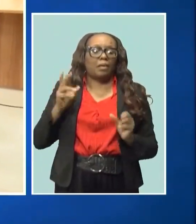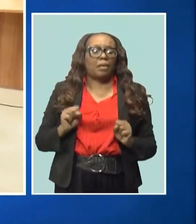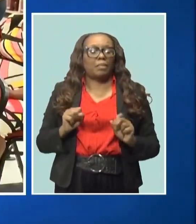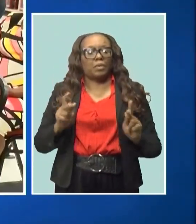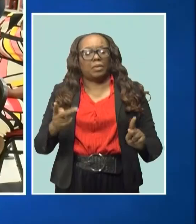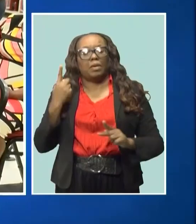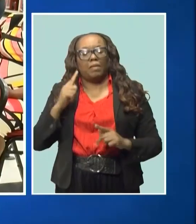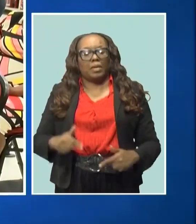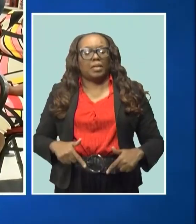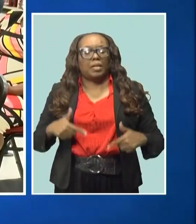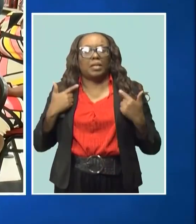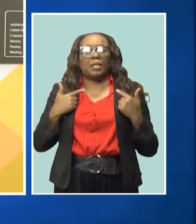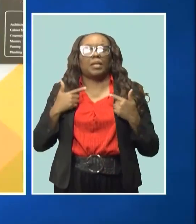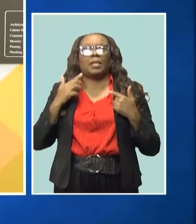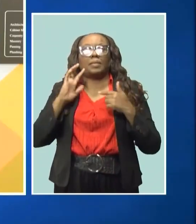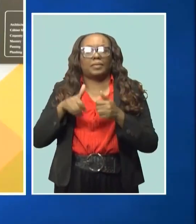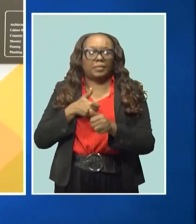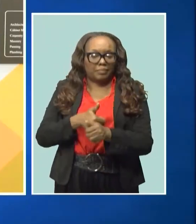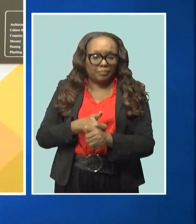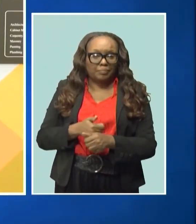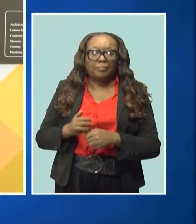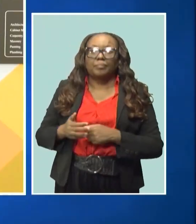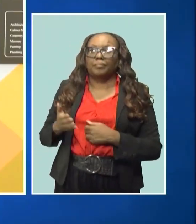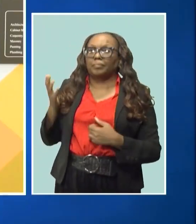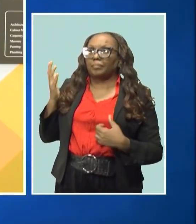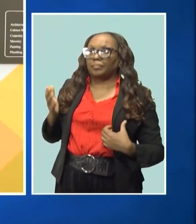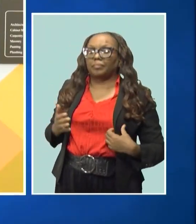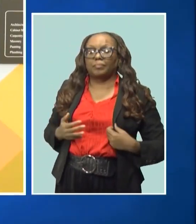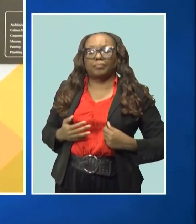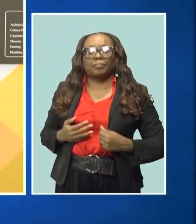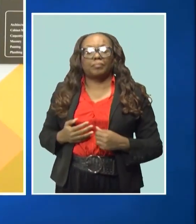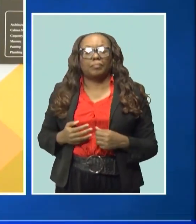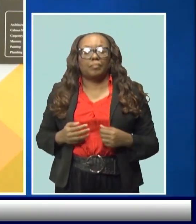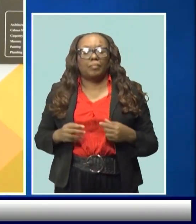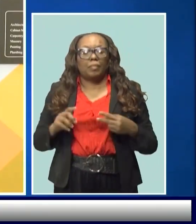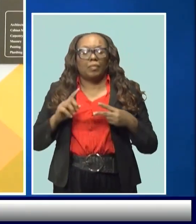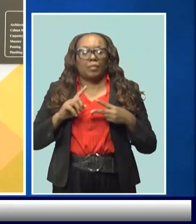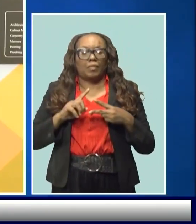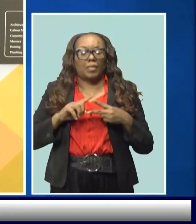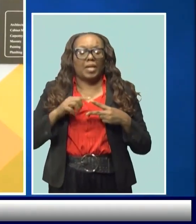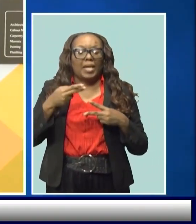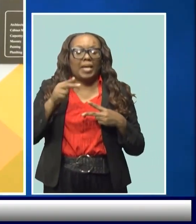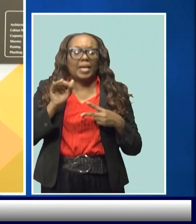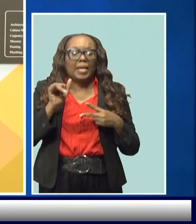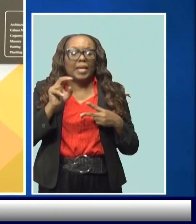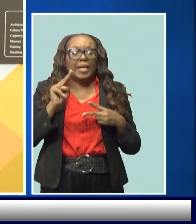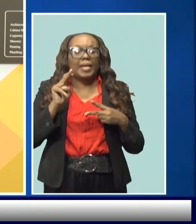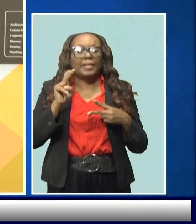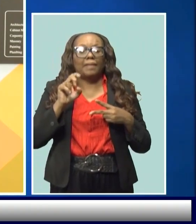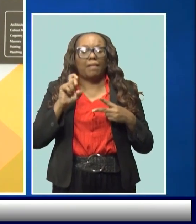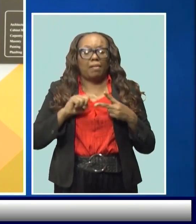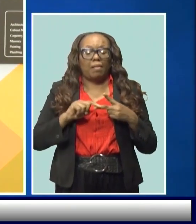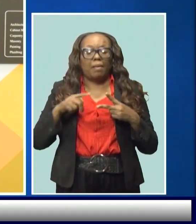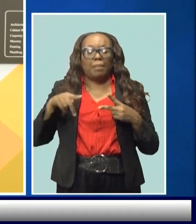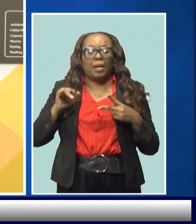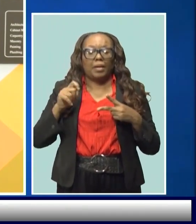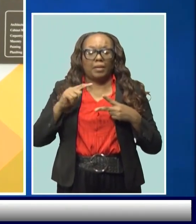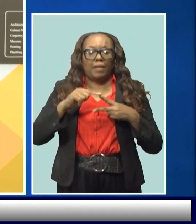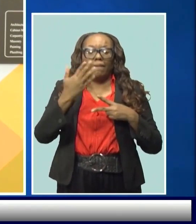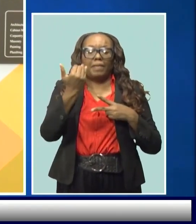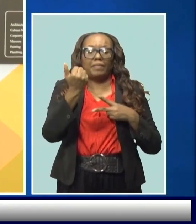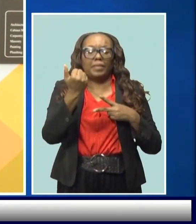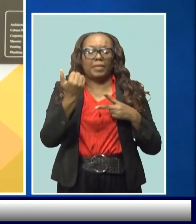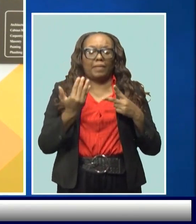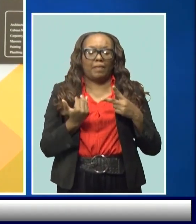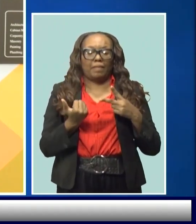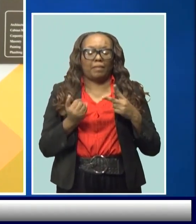track. So Haynesville, we're looking at the same 15 and 15 in the Pine. How long the programs? Programs, as